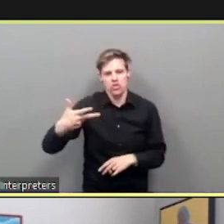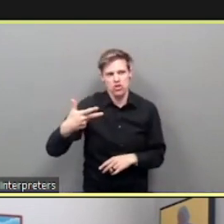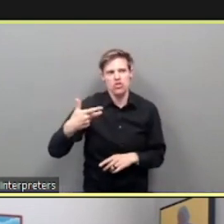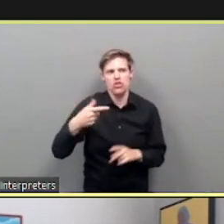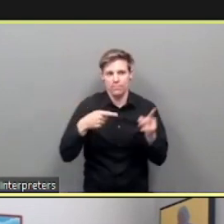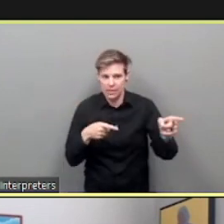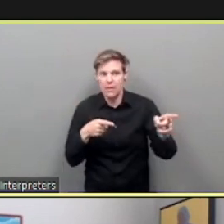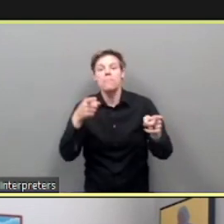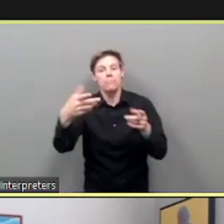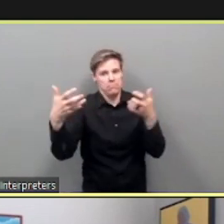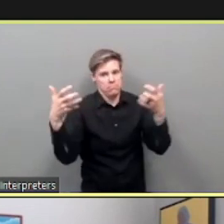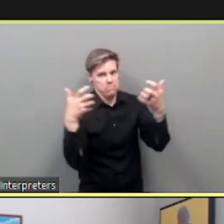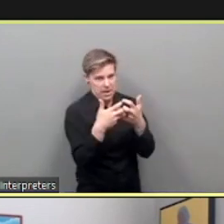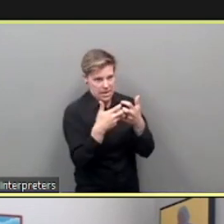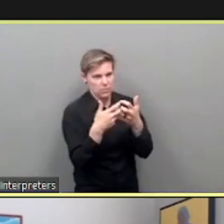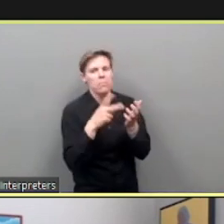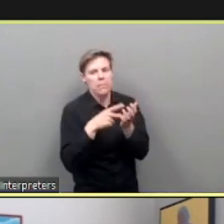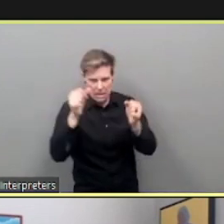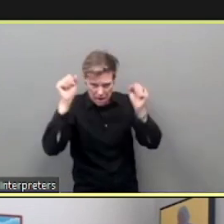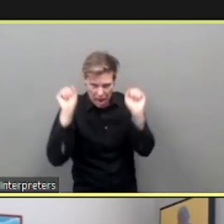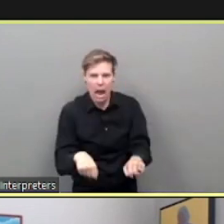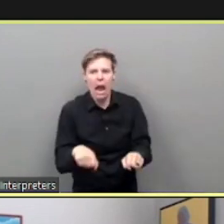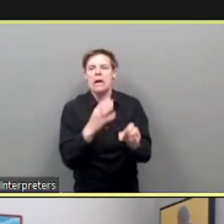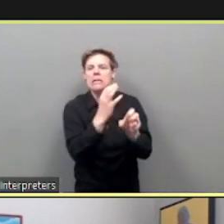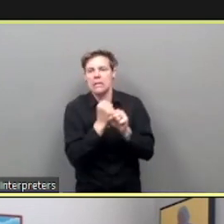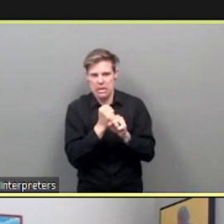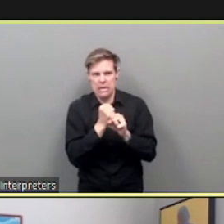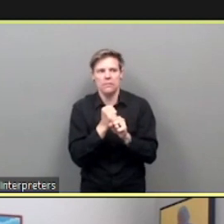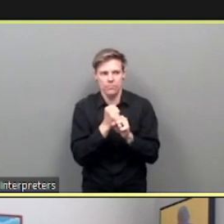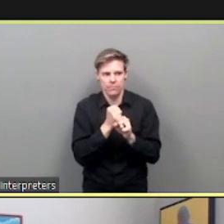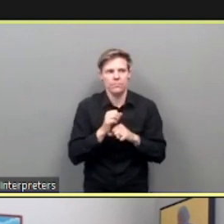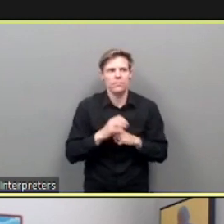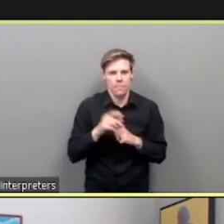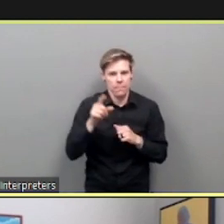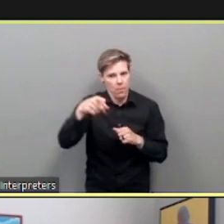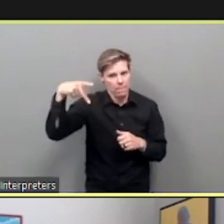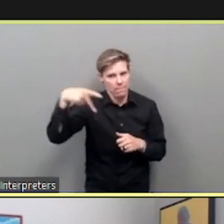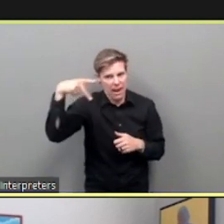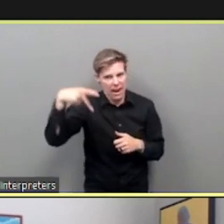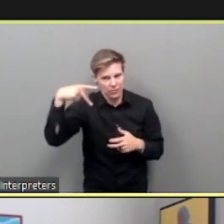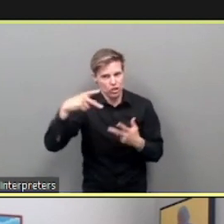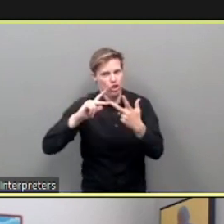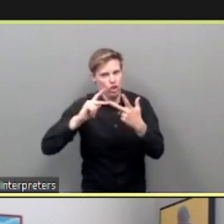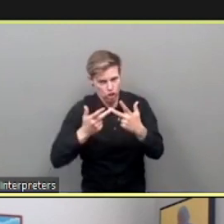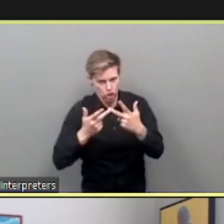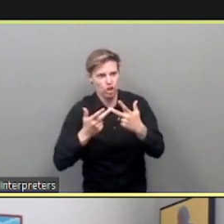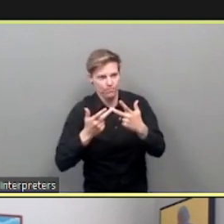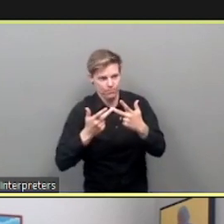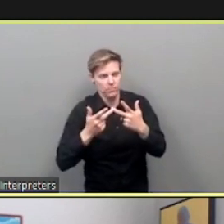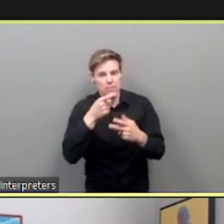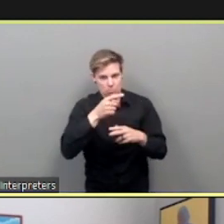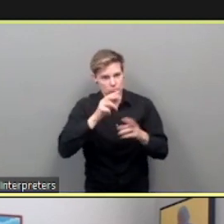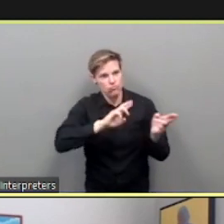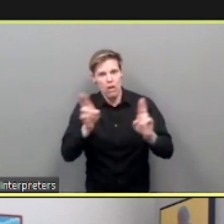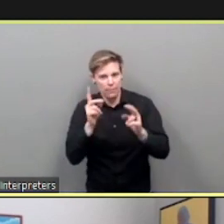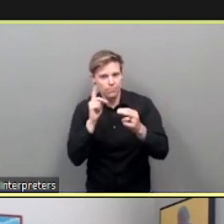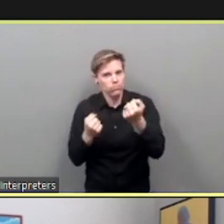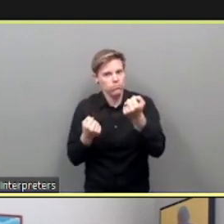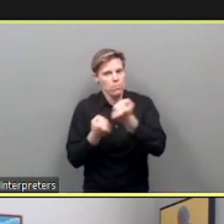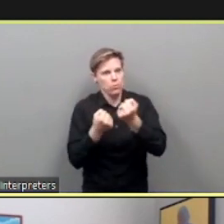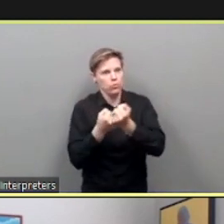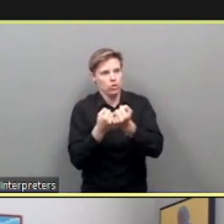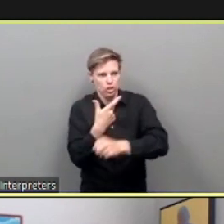be eligible to get the dose right now, the boost. And then a lot of people were asking